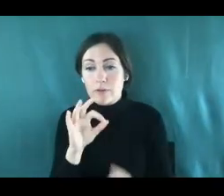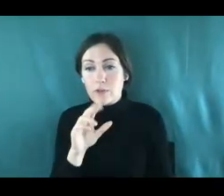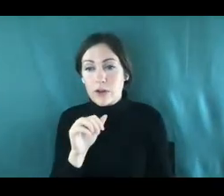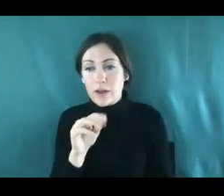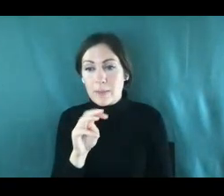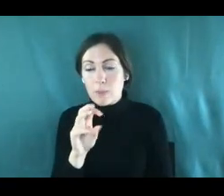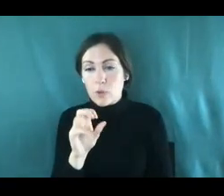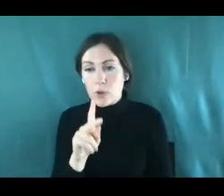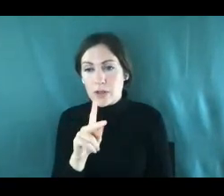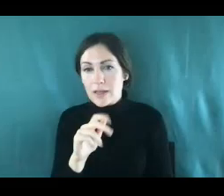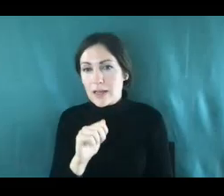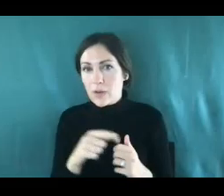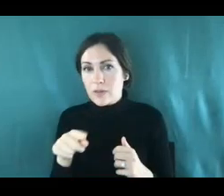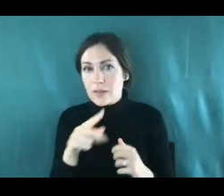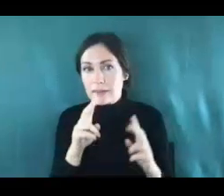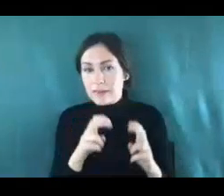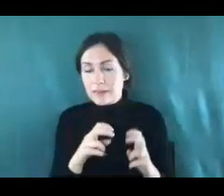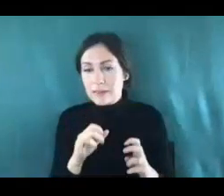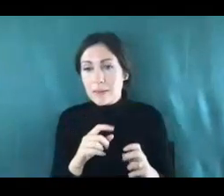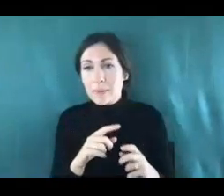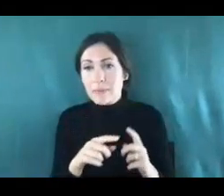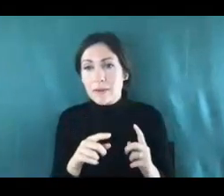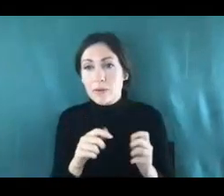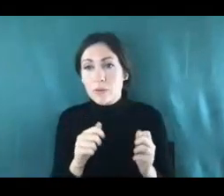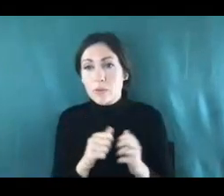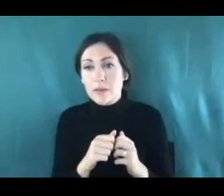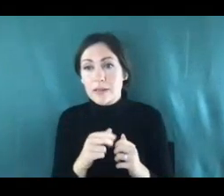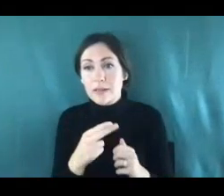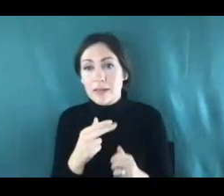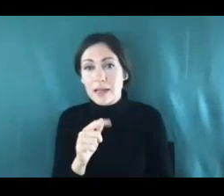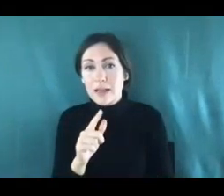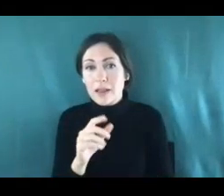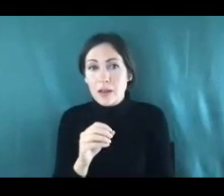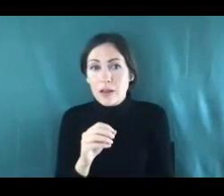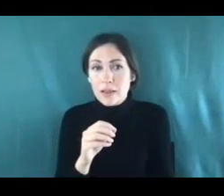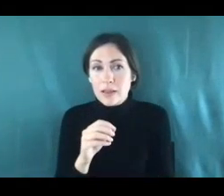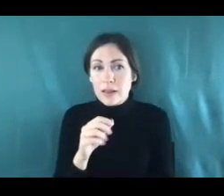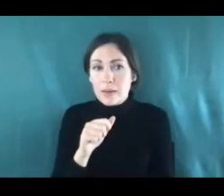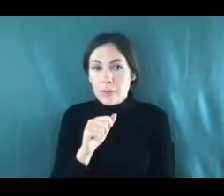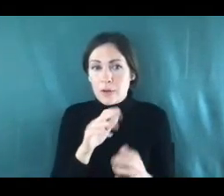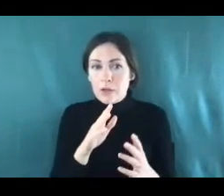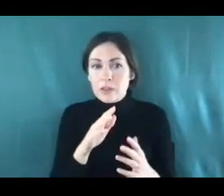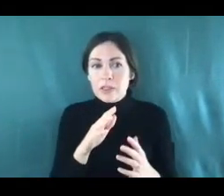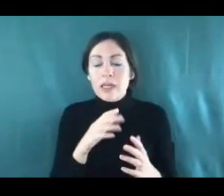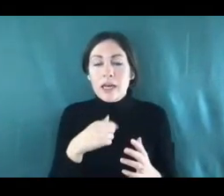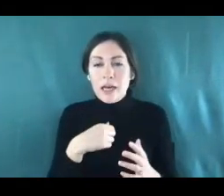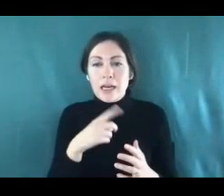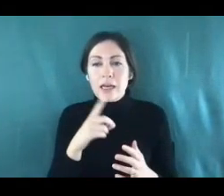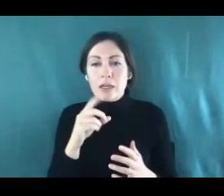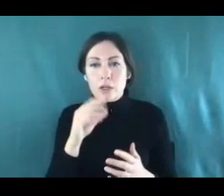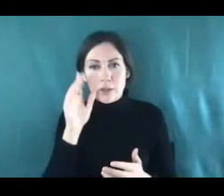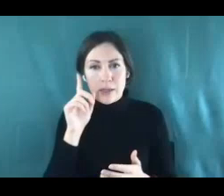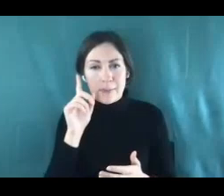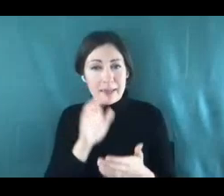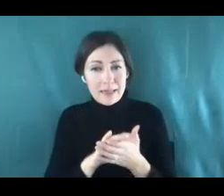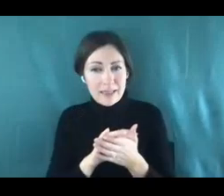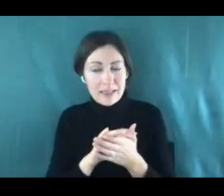it was assessed. Also with the Halen method, I do believe that